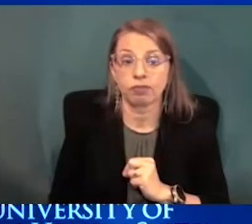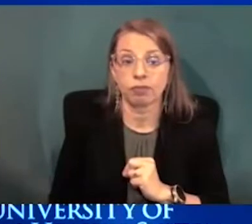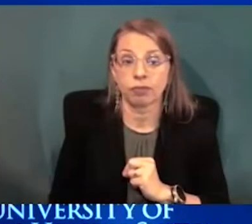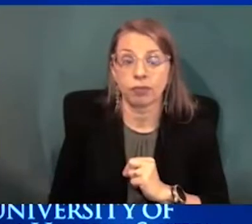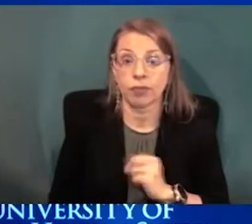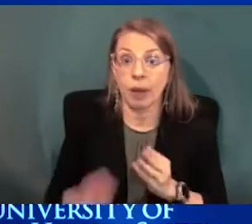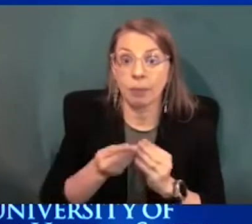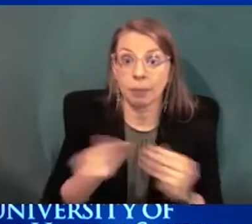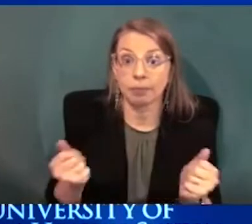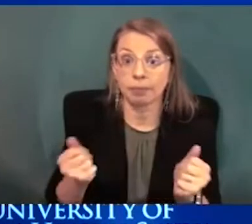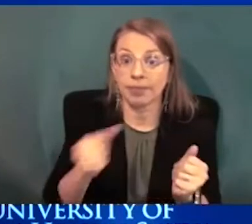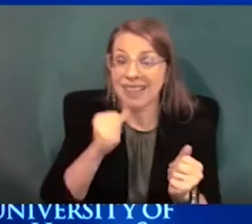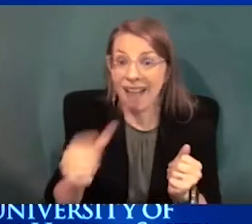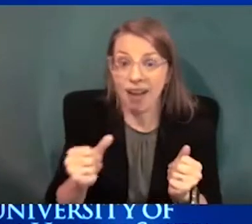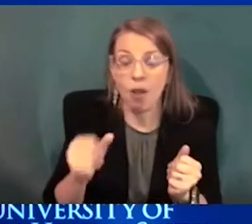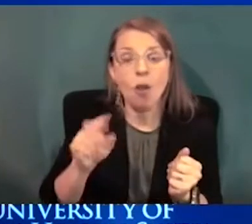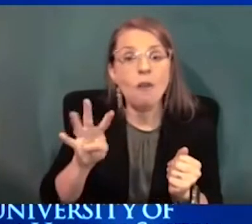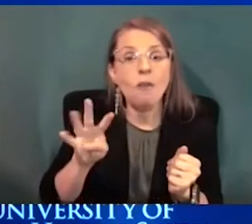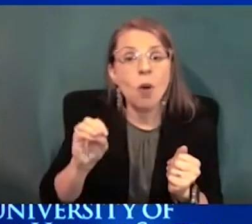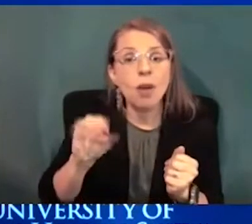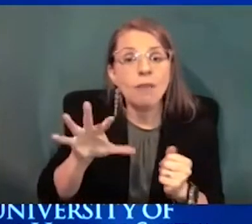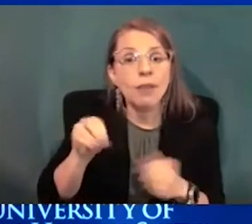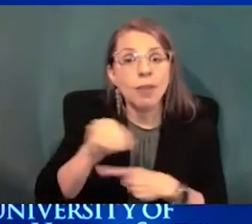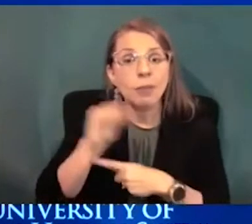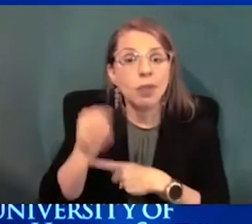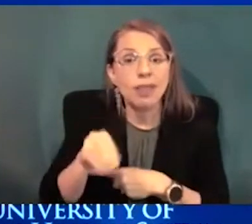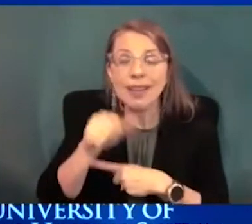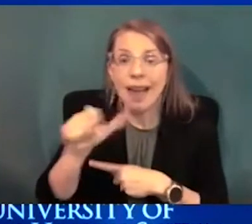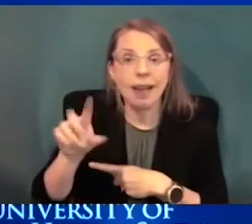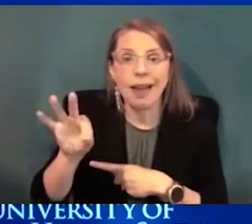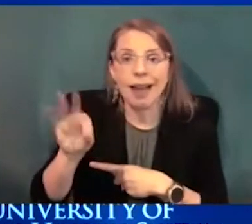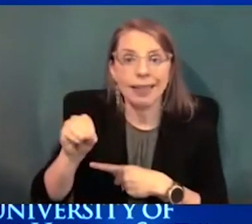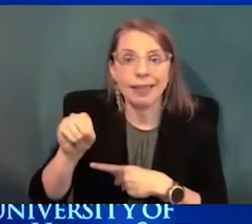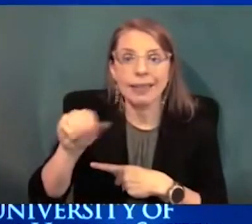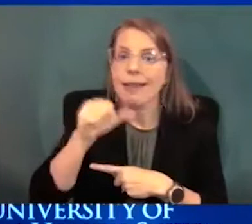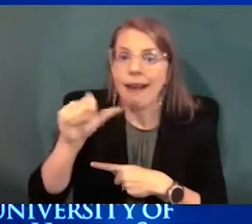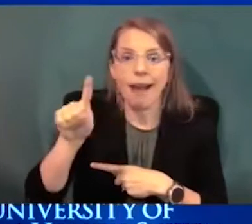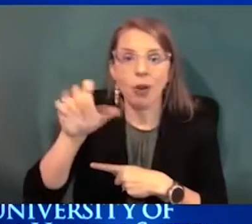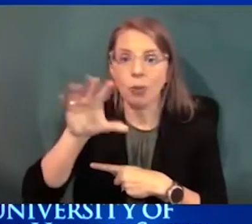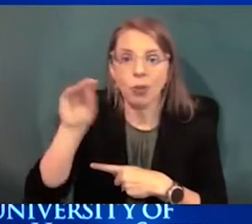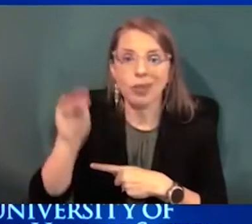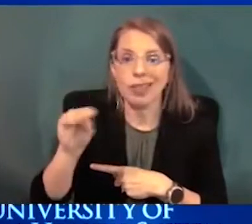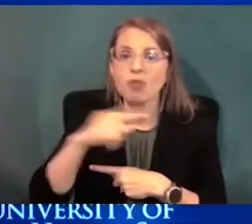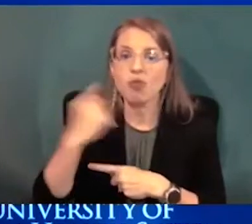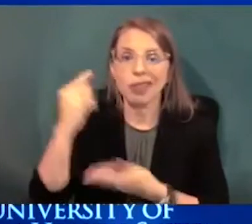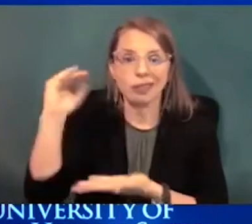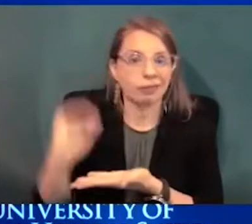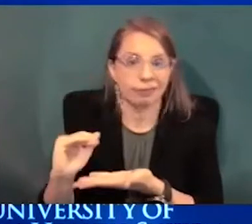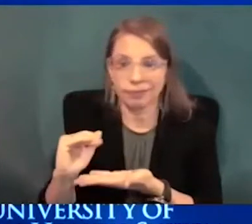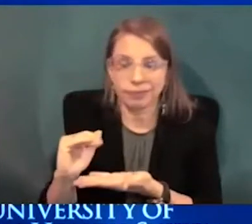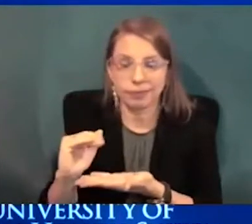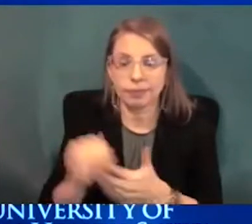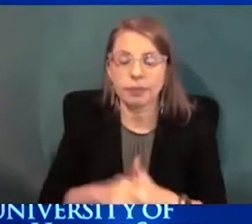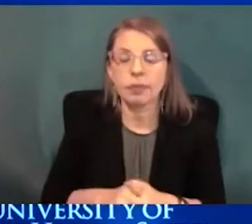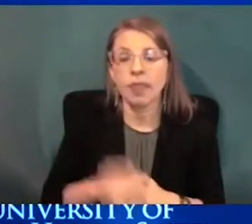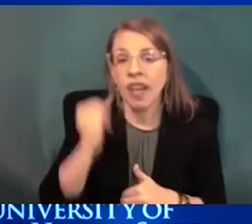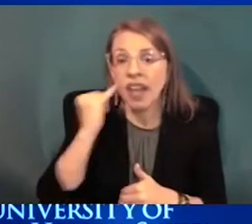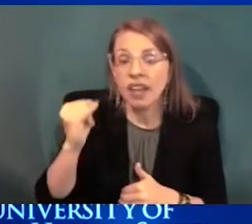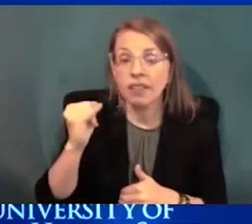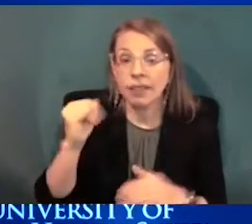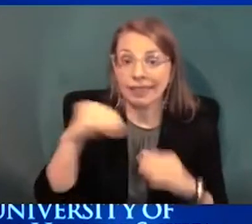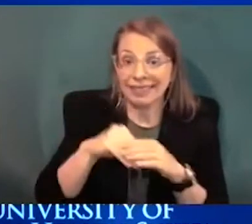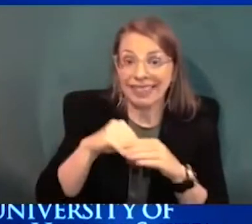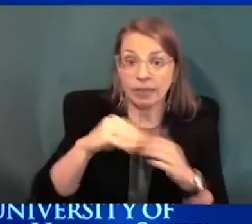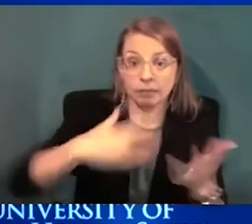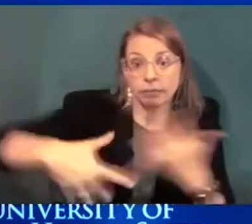40 to 50% risk reduction. It's not 90 or 100%. And so I think the answer is if you're in a crowded indoor setting with a Delta variant, you